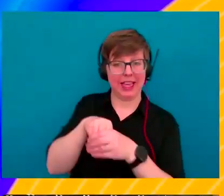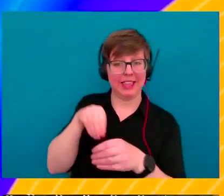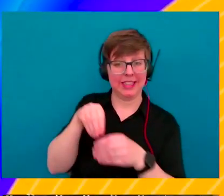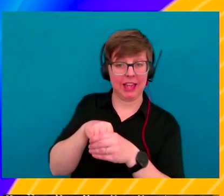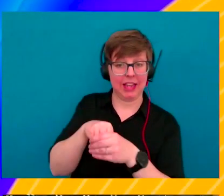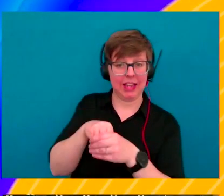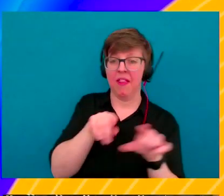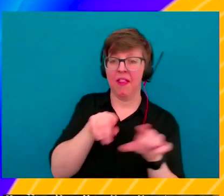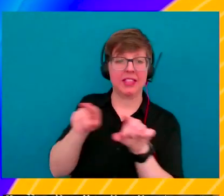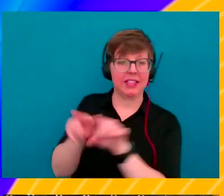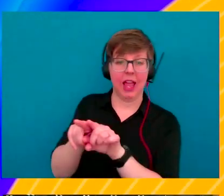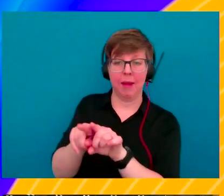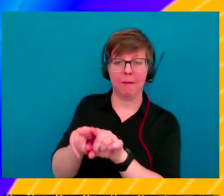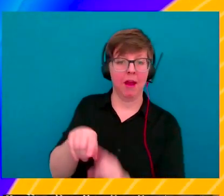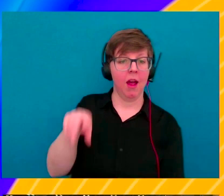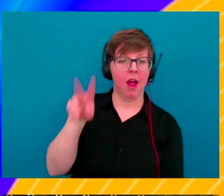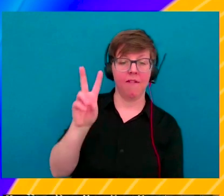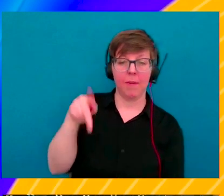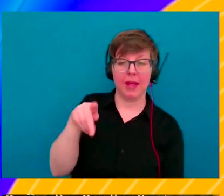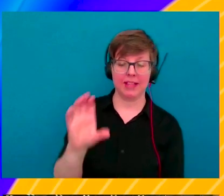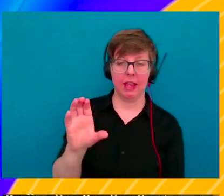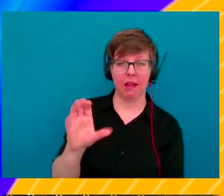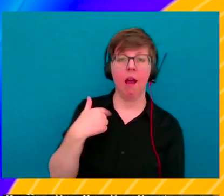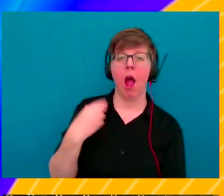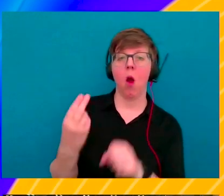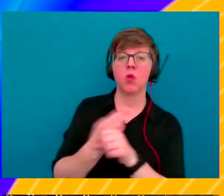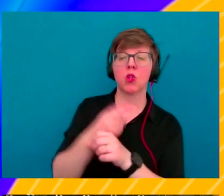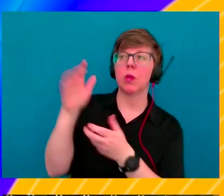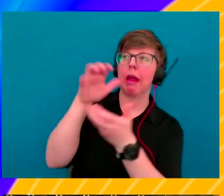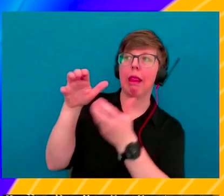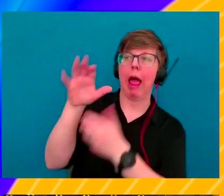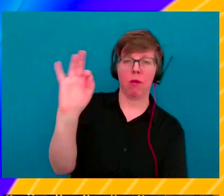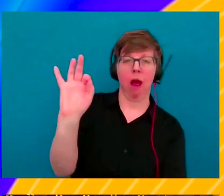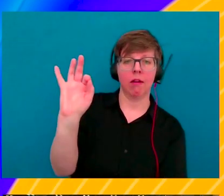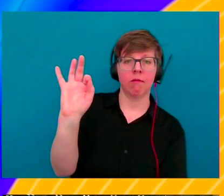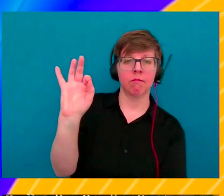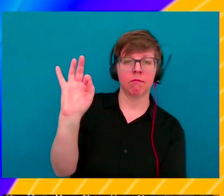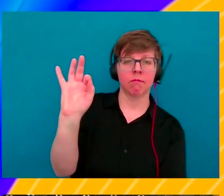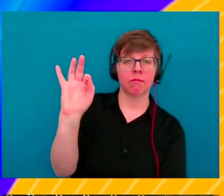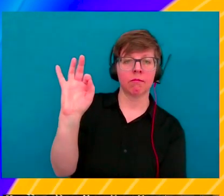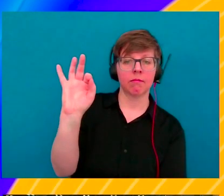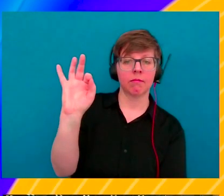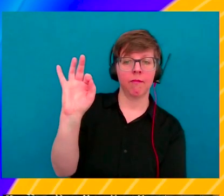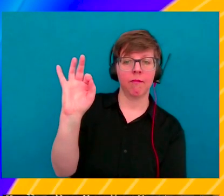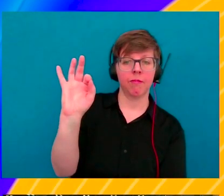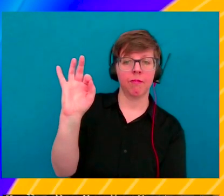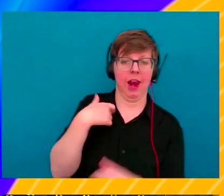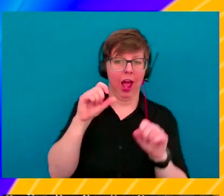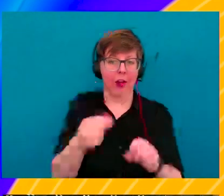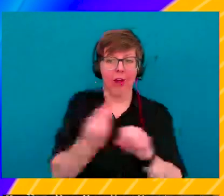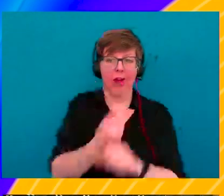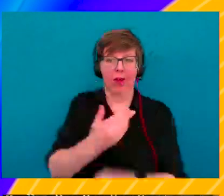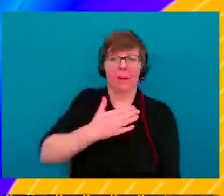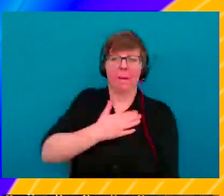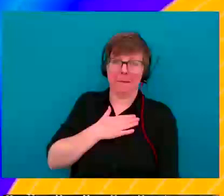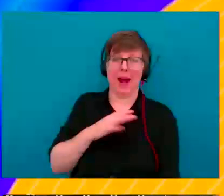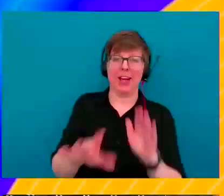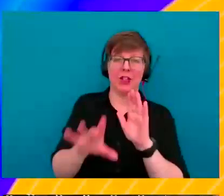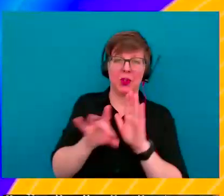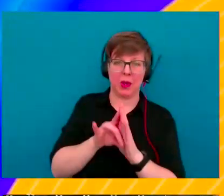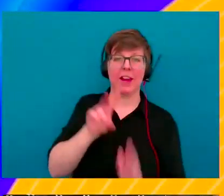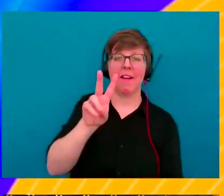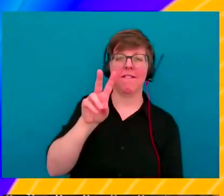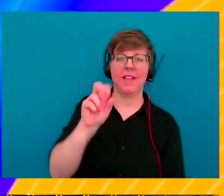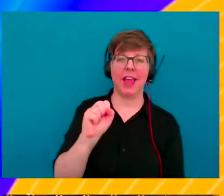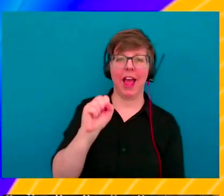Cloud9 directly, right? So I'd put Cloud9 in the same VPC, but I could have used my choice VS Code personally. Yeah, you